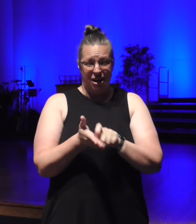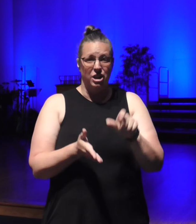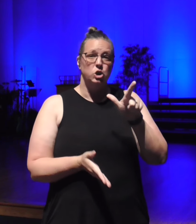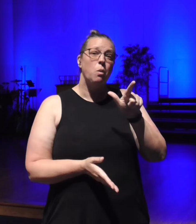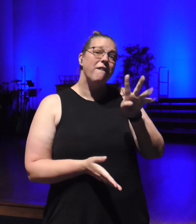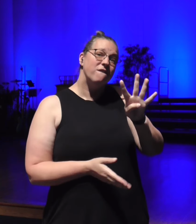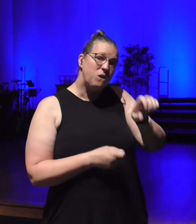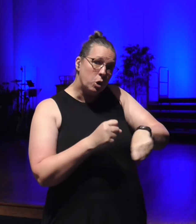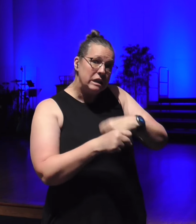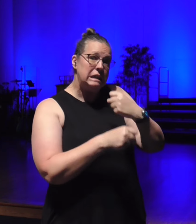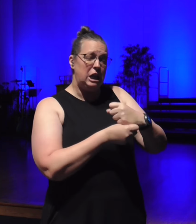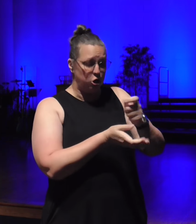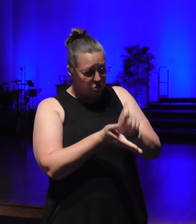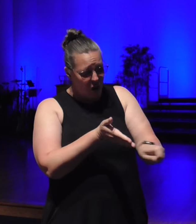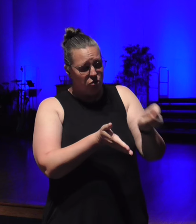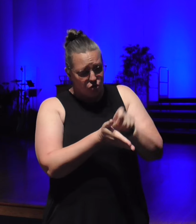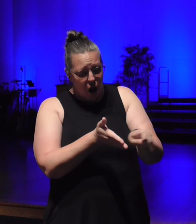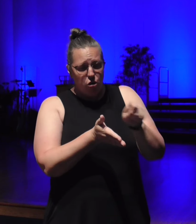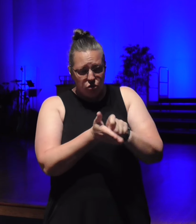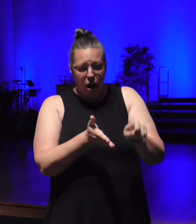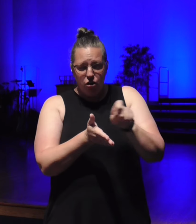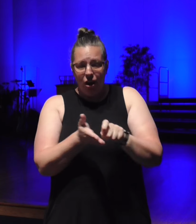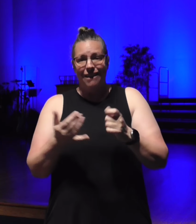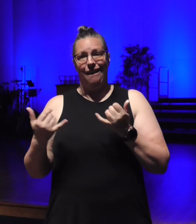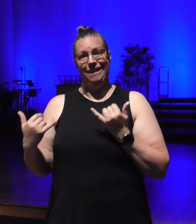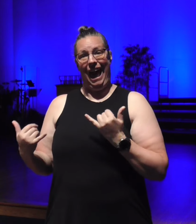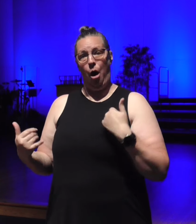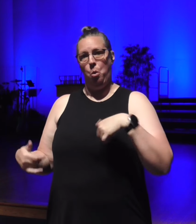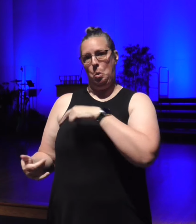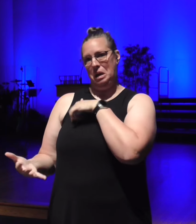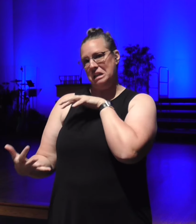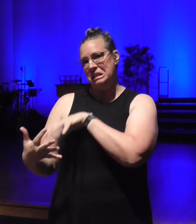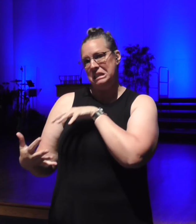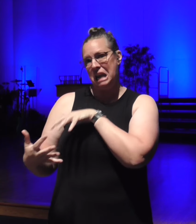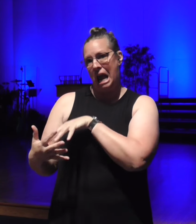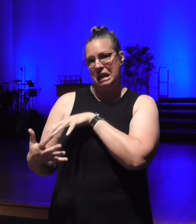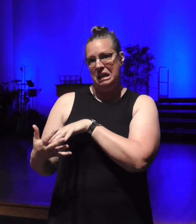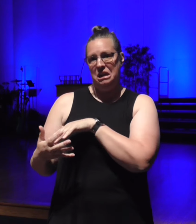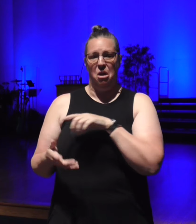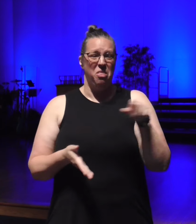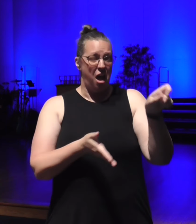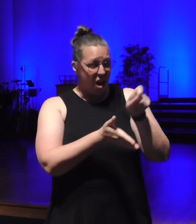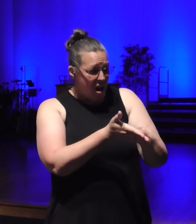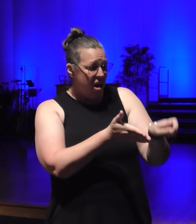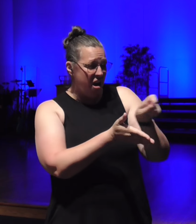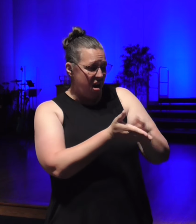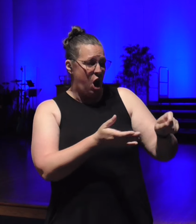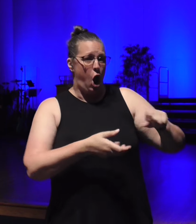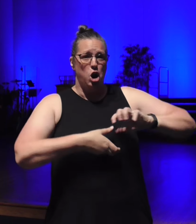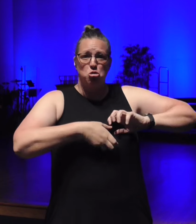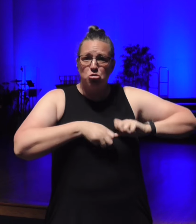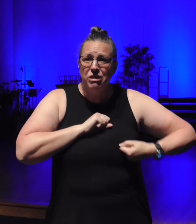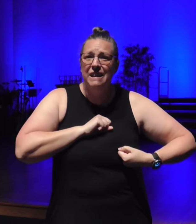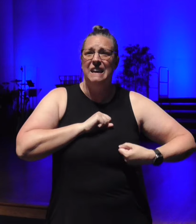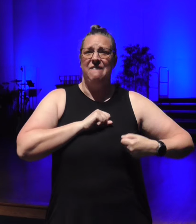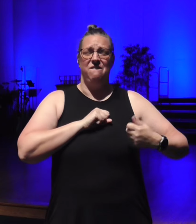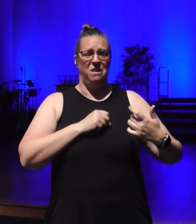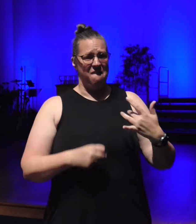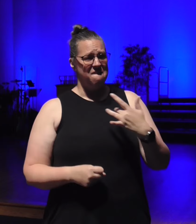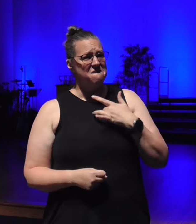now have that share his experience. And many of those words express grief over his feeling that